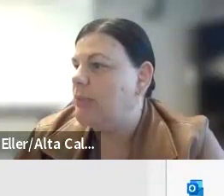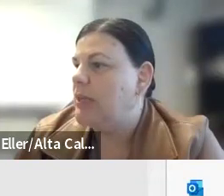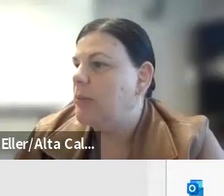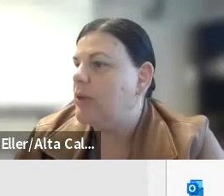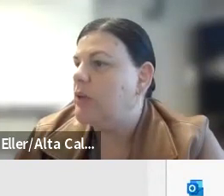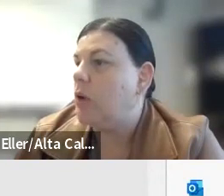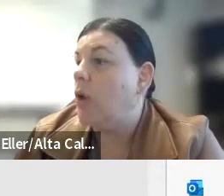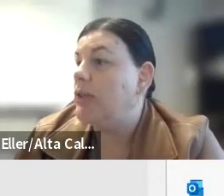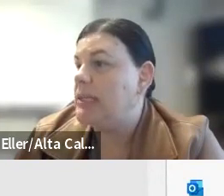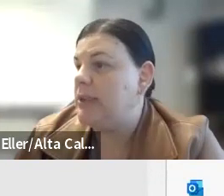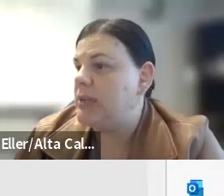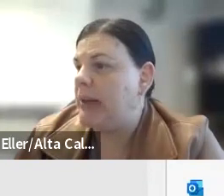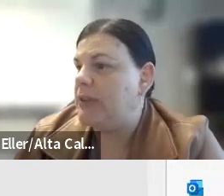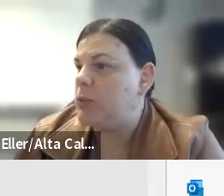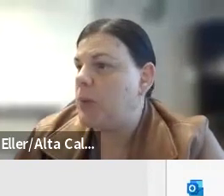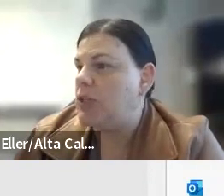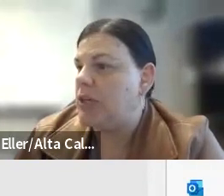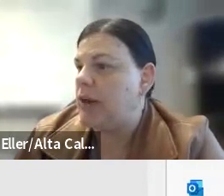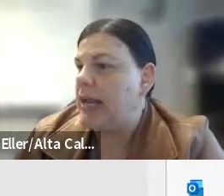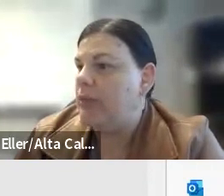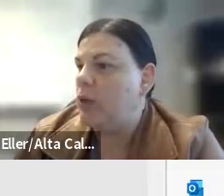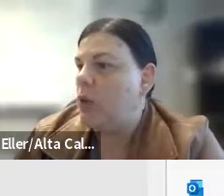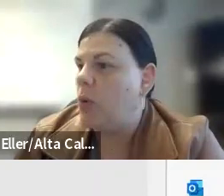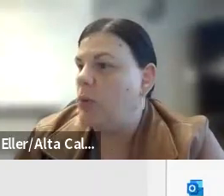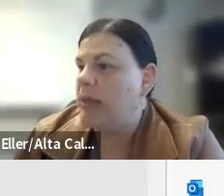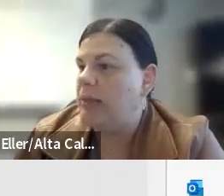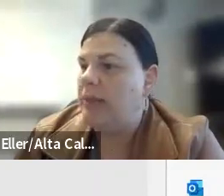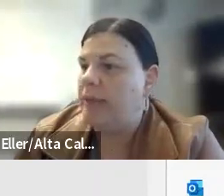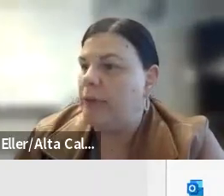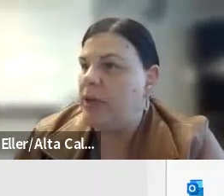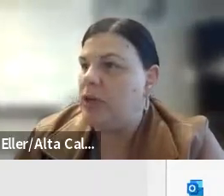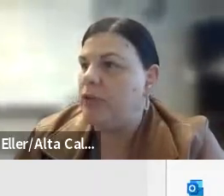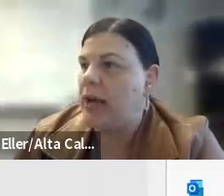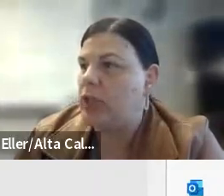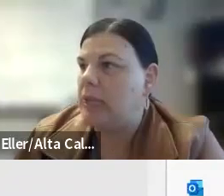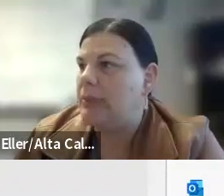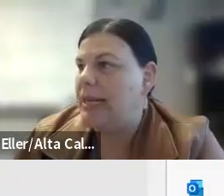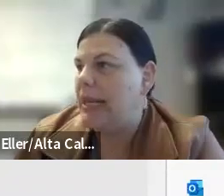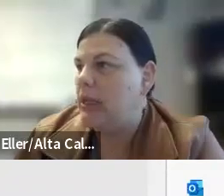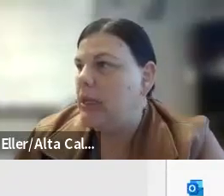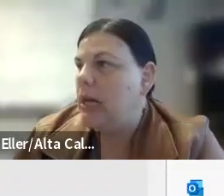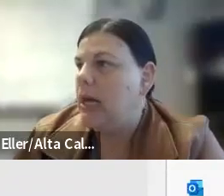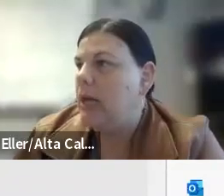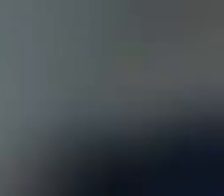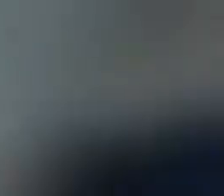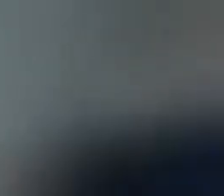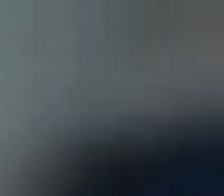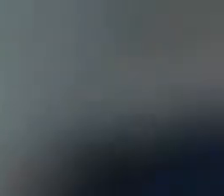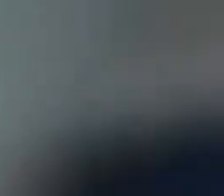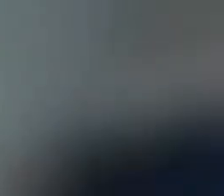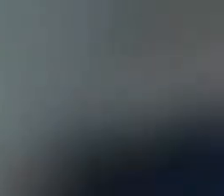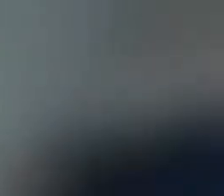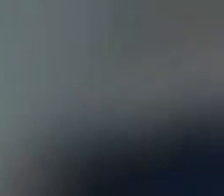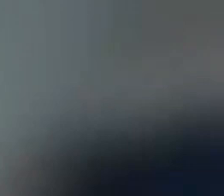to time, but it'll give you all the details about this project, right? And the goals, and then the information for actually completing the